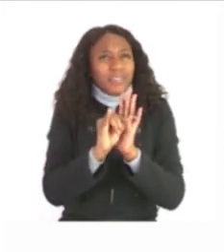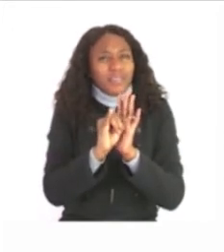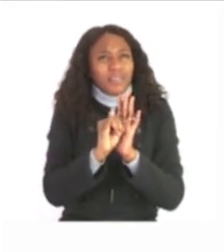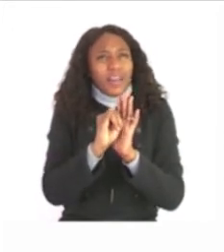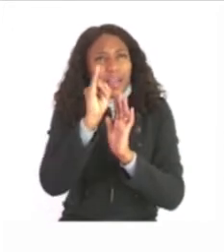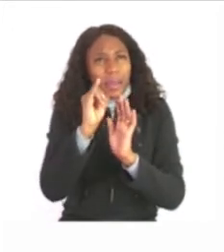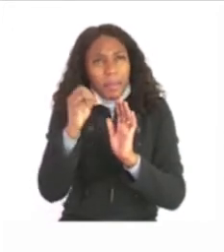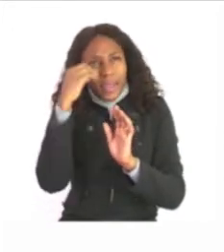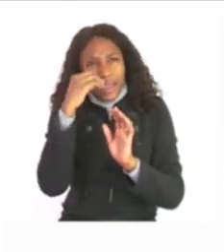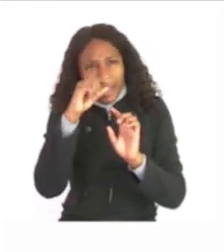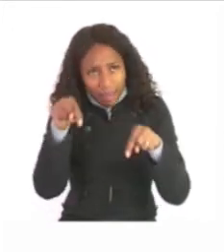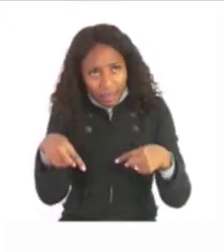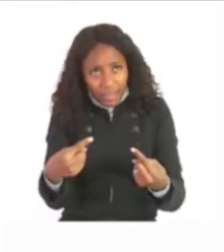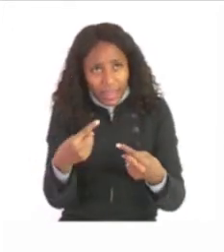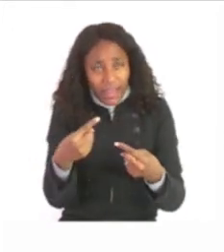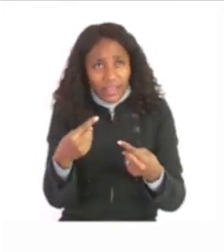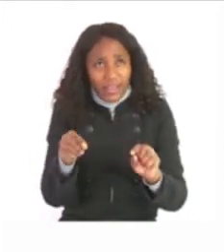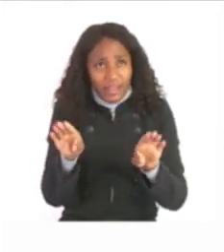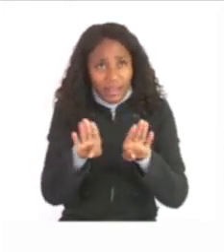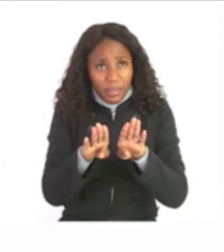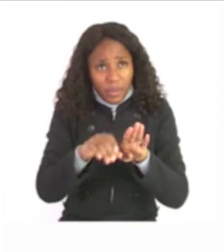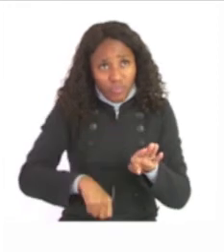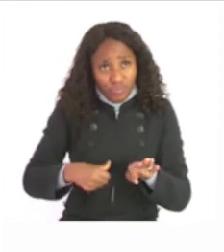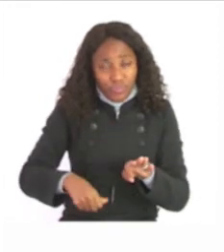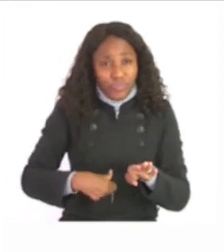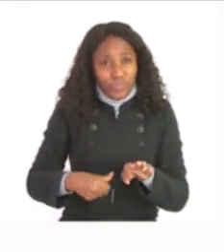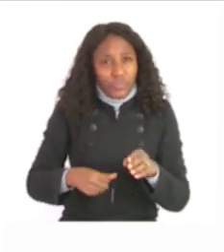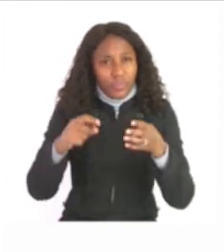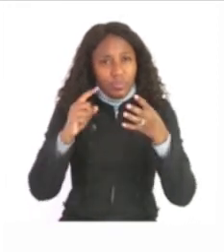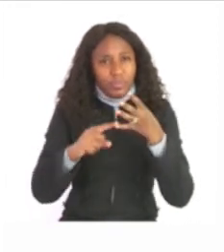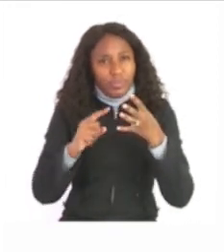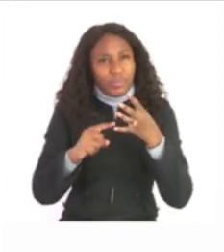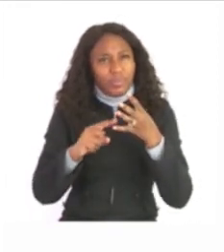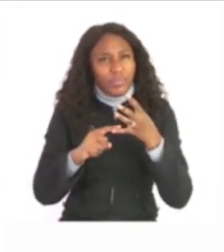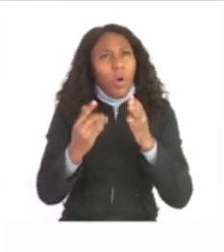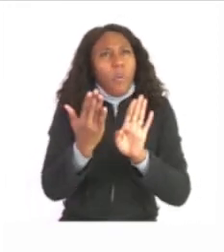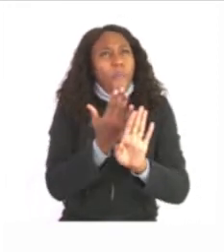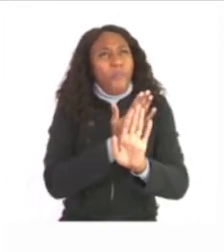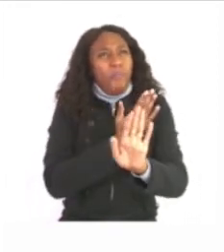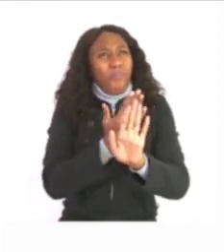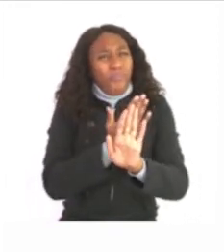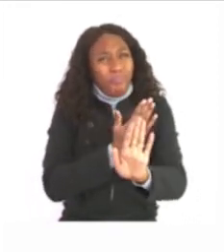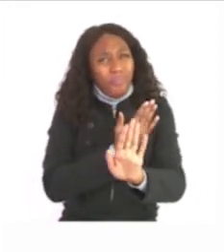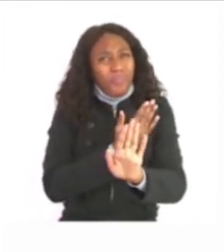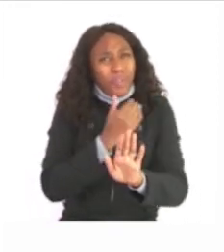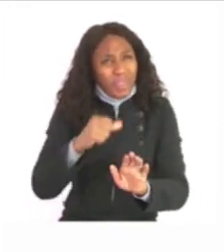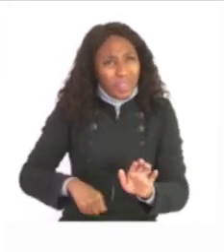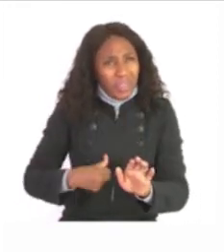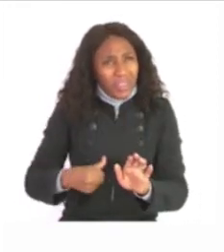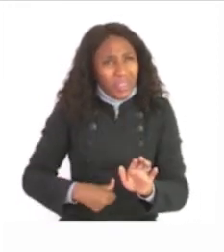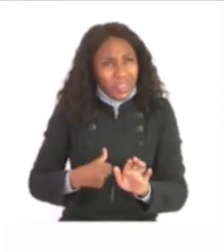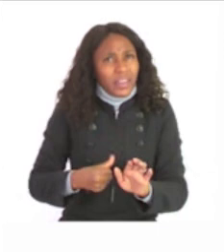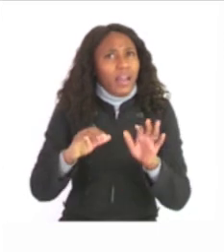to goiter and marasmus. Question 4, how do you prevent these poor eating habits? Boys